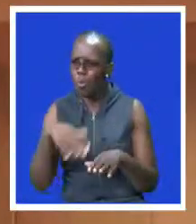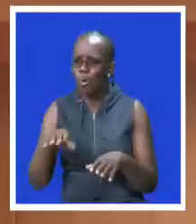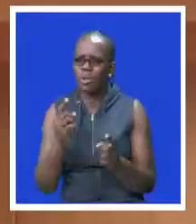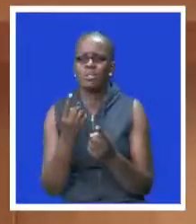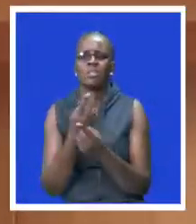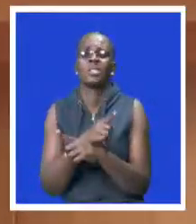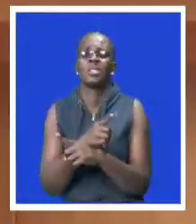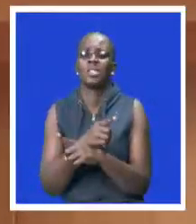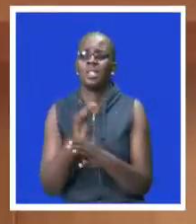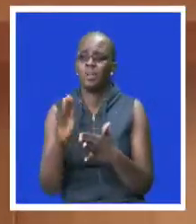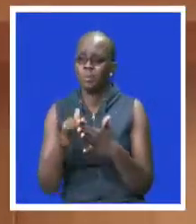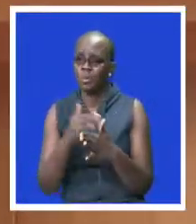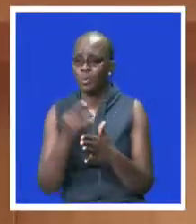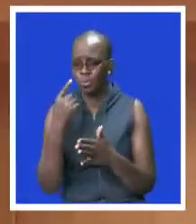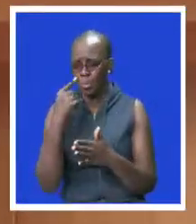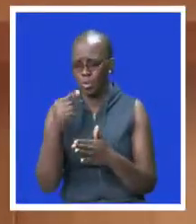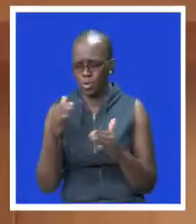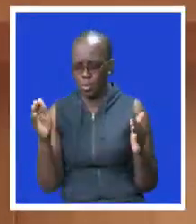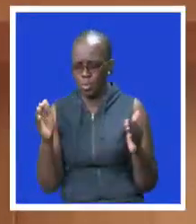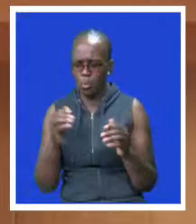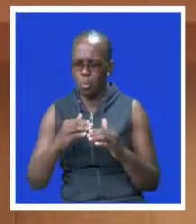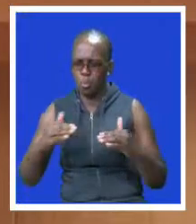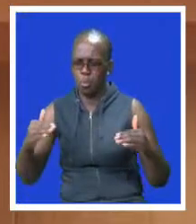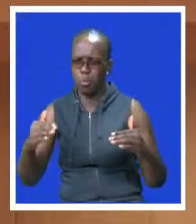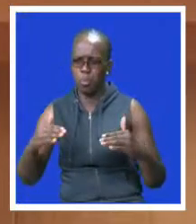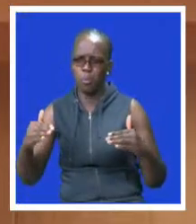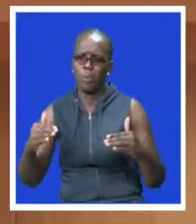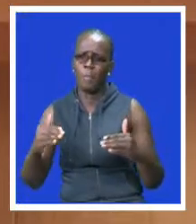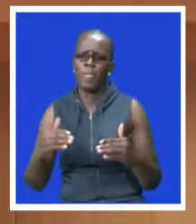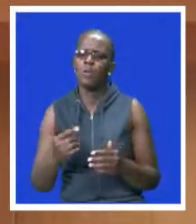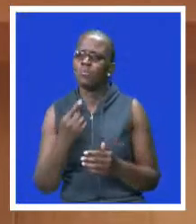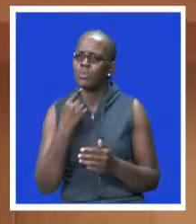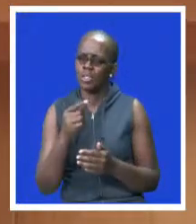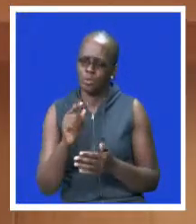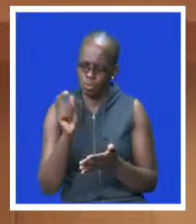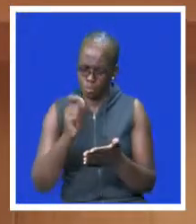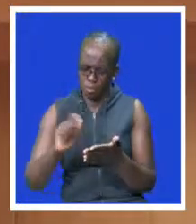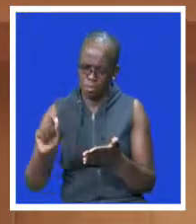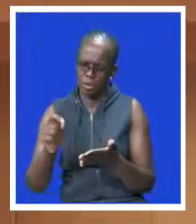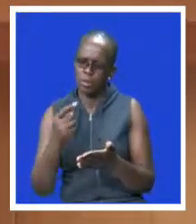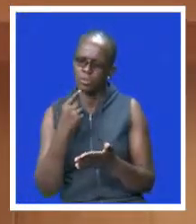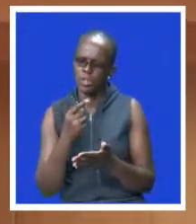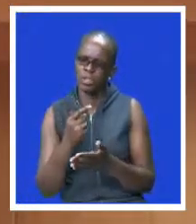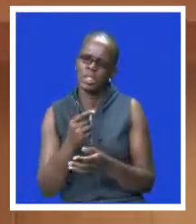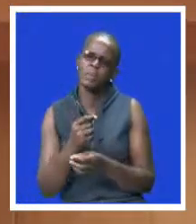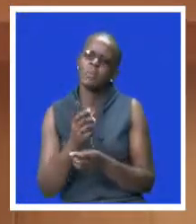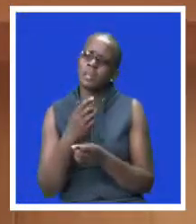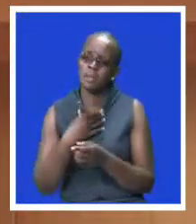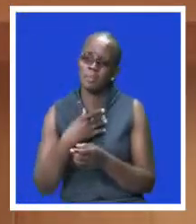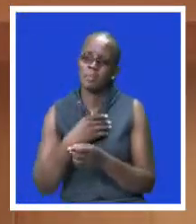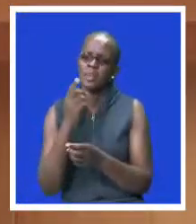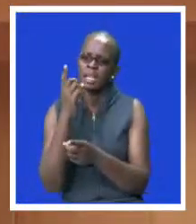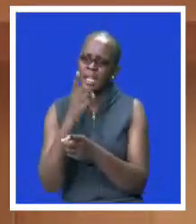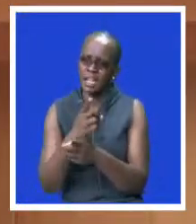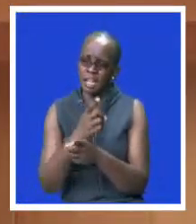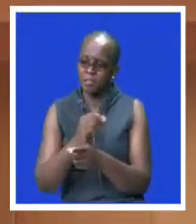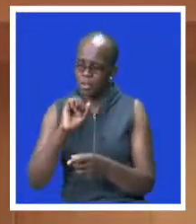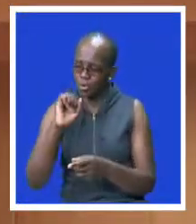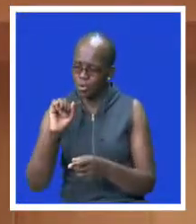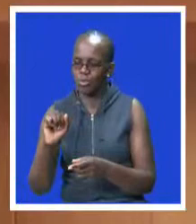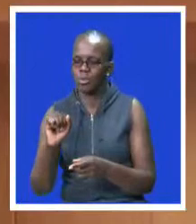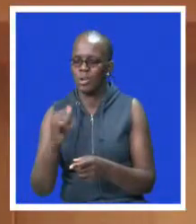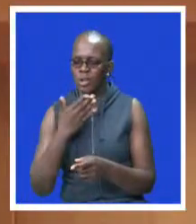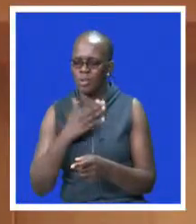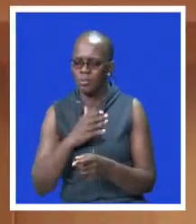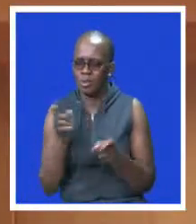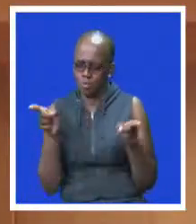on how to lose weight, and then you say, I'm writing to advise you on how to lose weight.